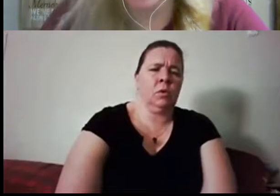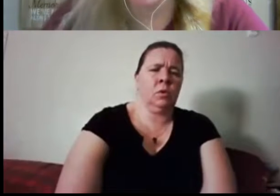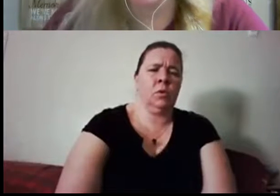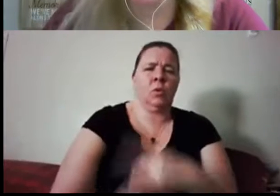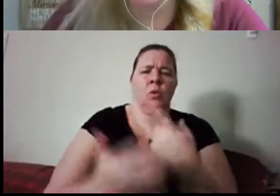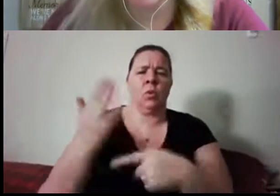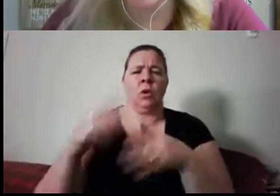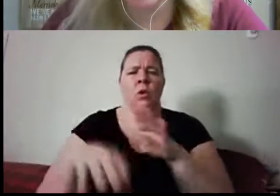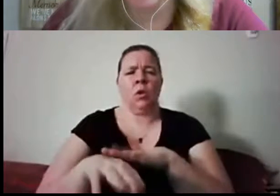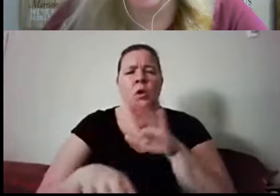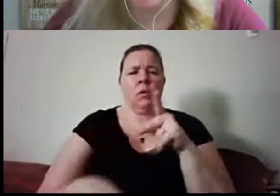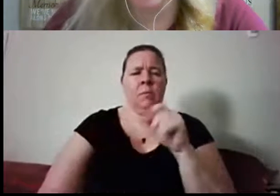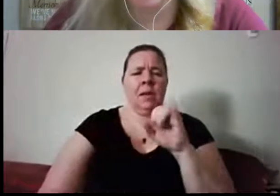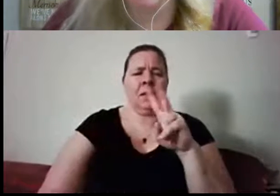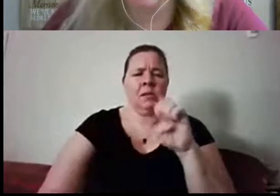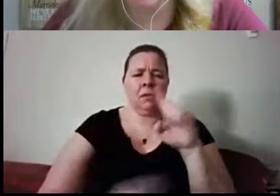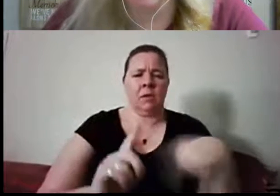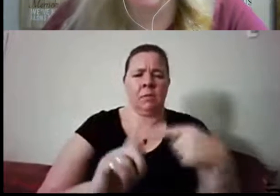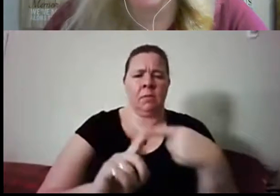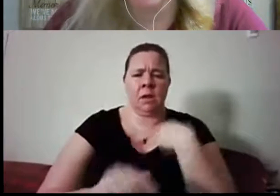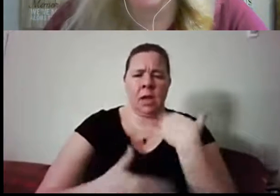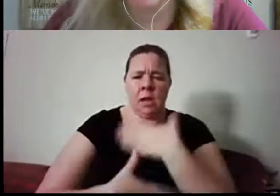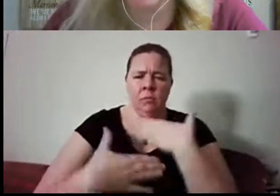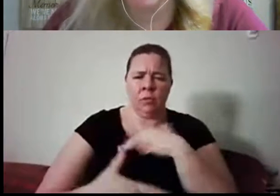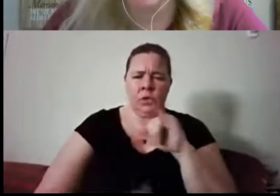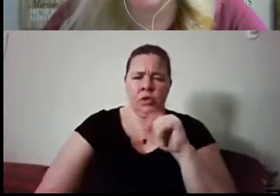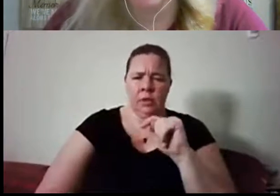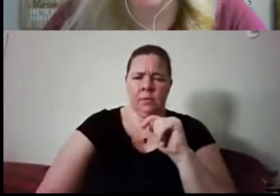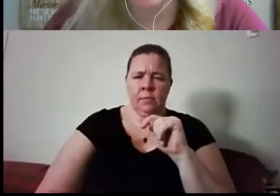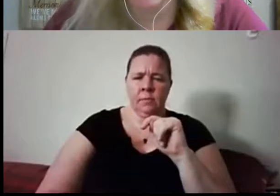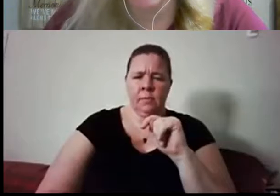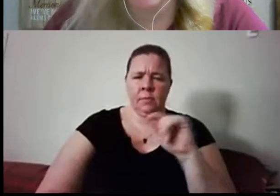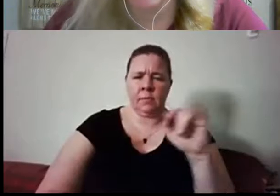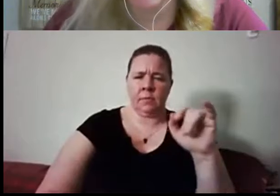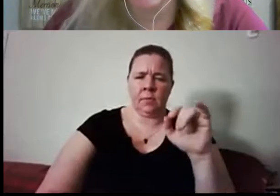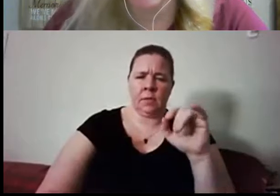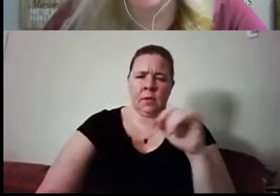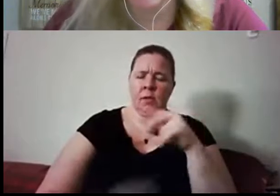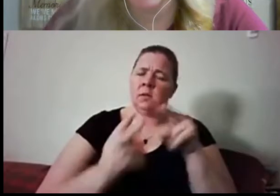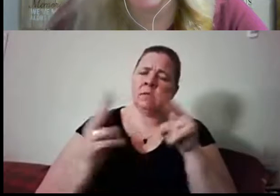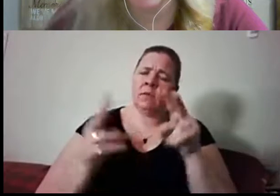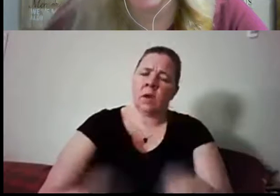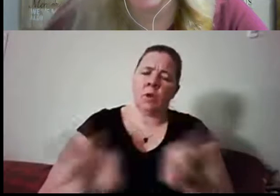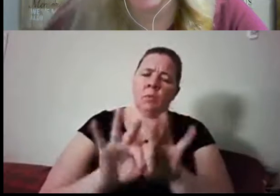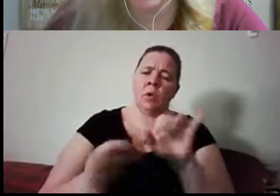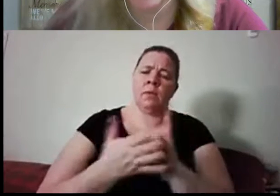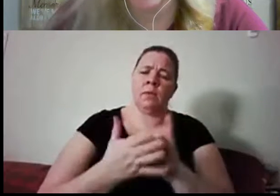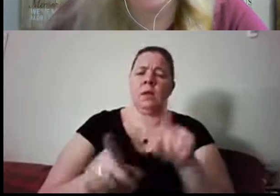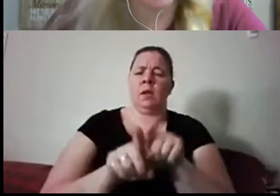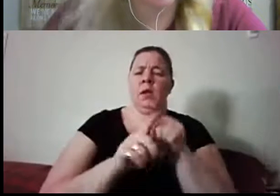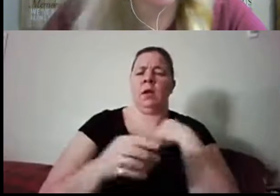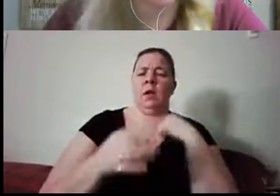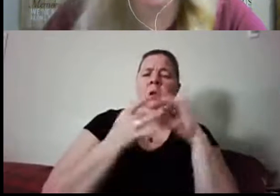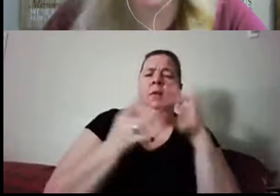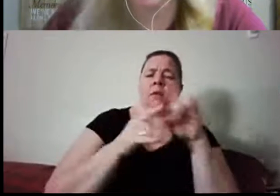contagious smile. That's all. Absolutely, and I appreciate that. You know, it's very important. Again, like I had mentioned yesterday,